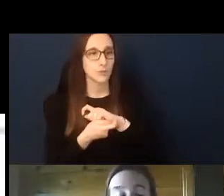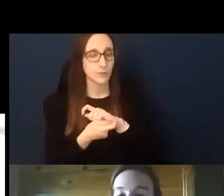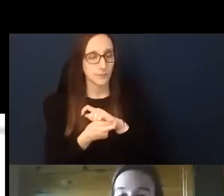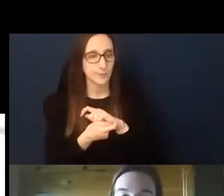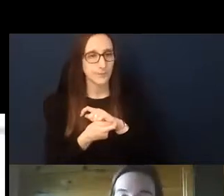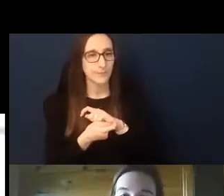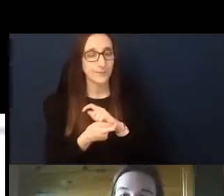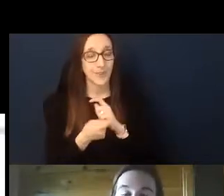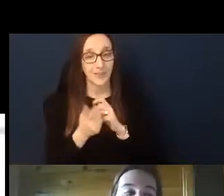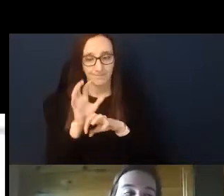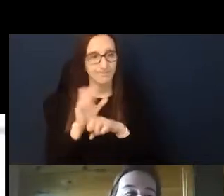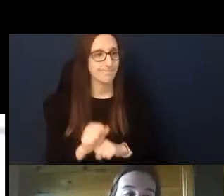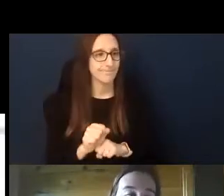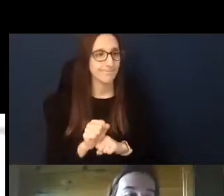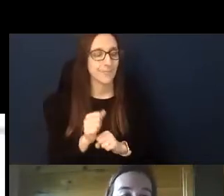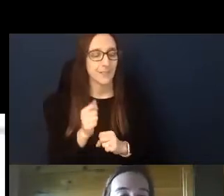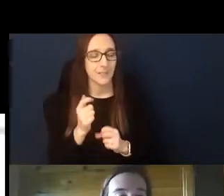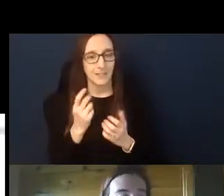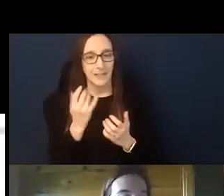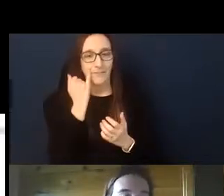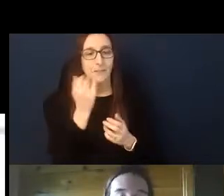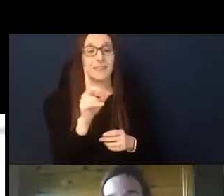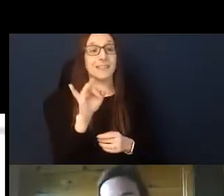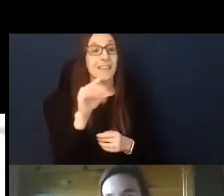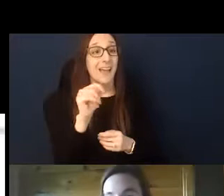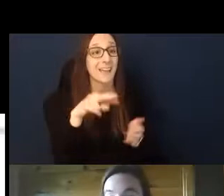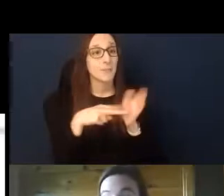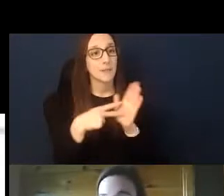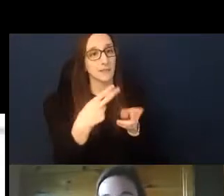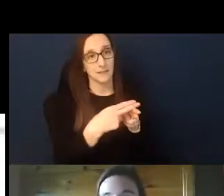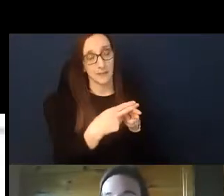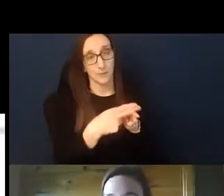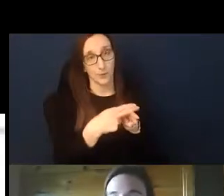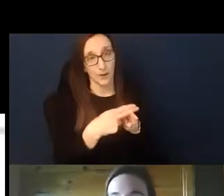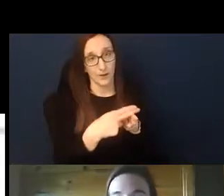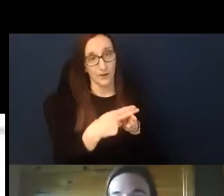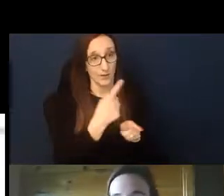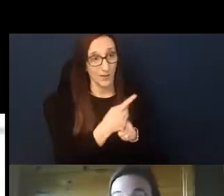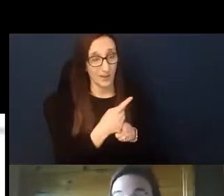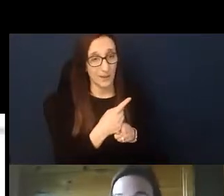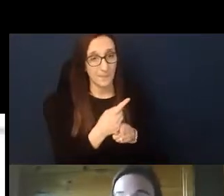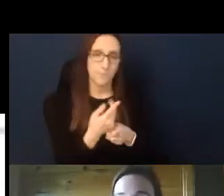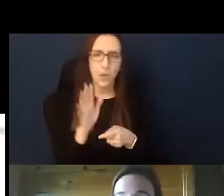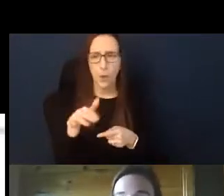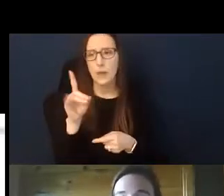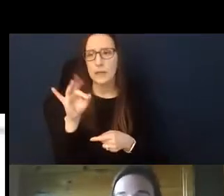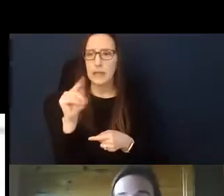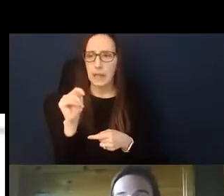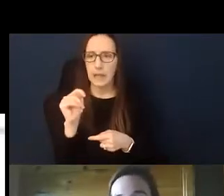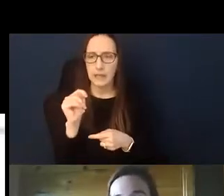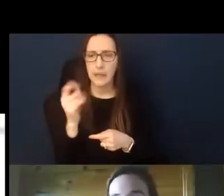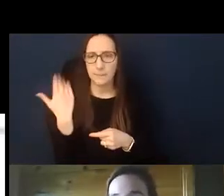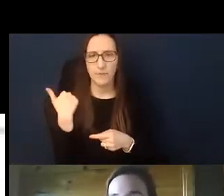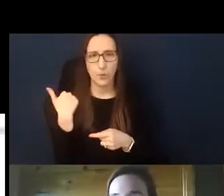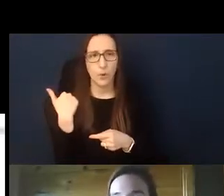Nothing's gonna work if it's a diet. If we all put our mics on, I'm sure all of us would be like, yeah, I've been on a diet, and that's